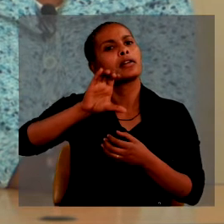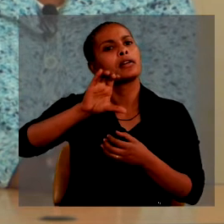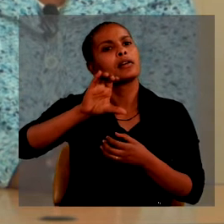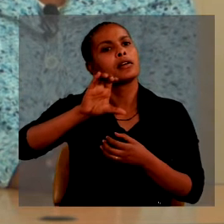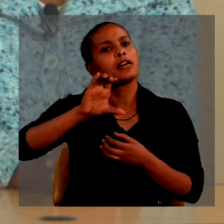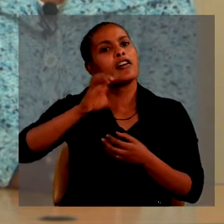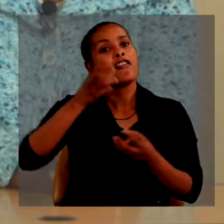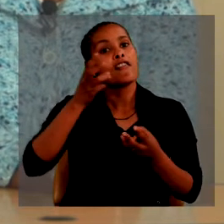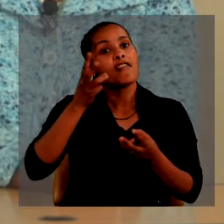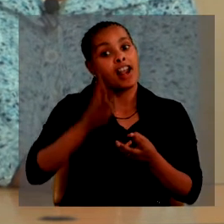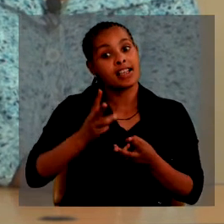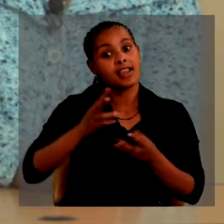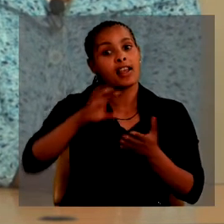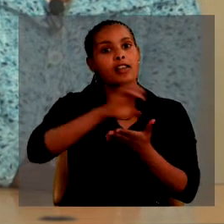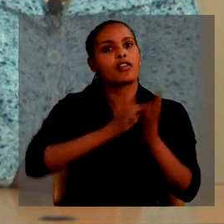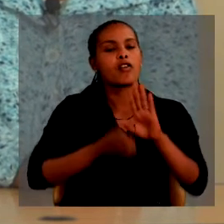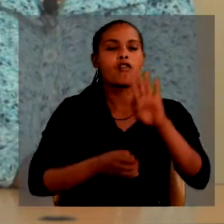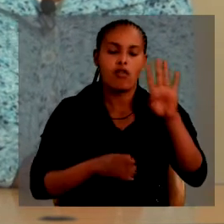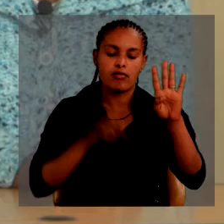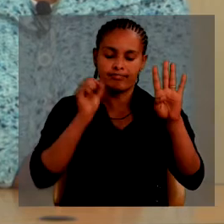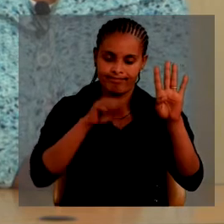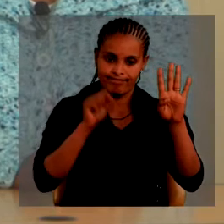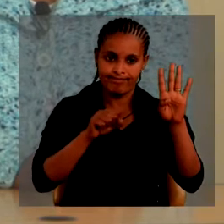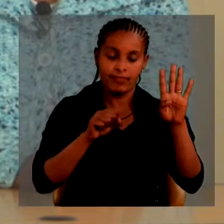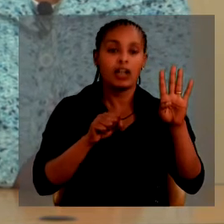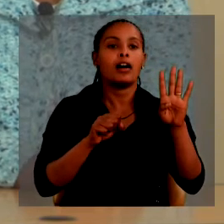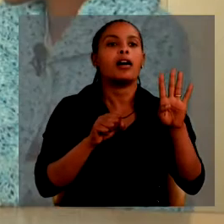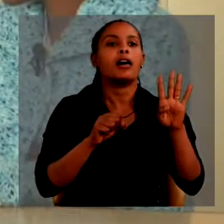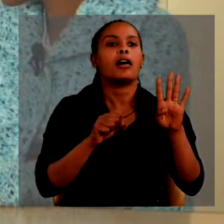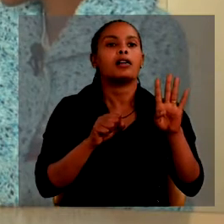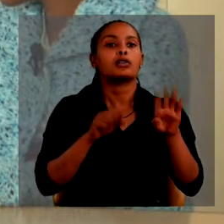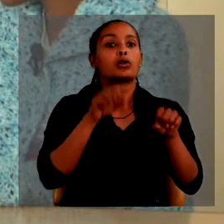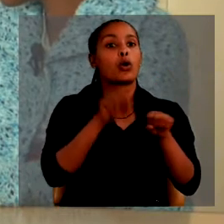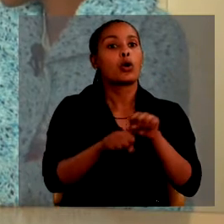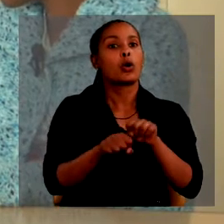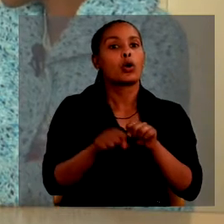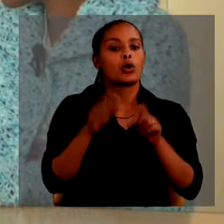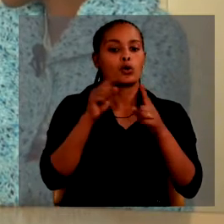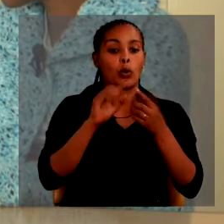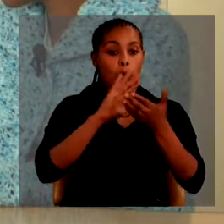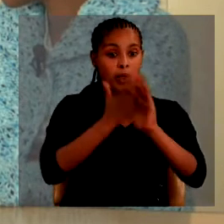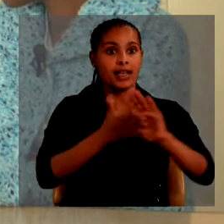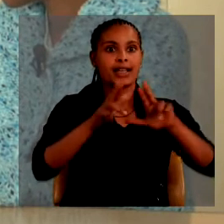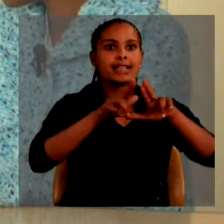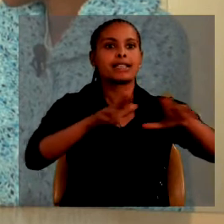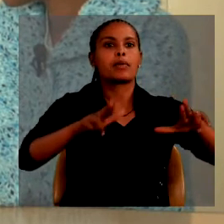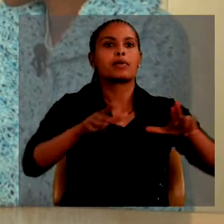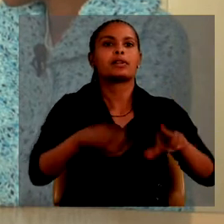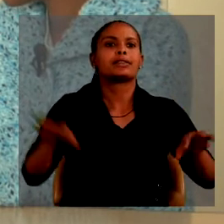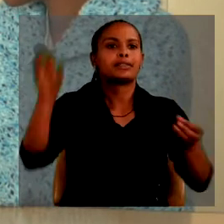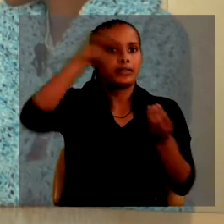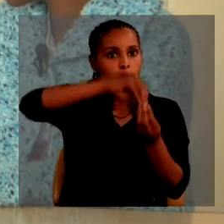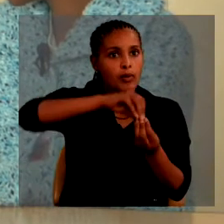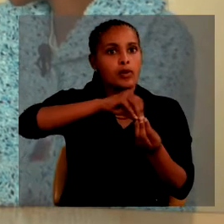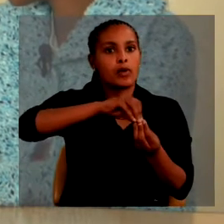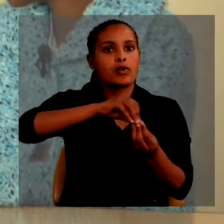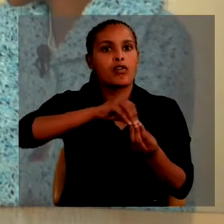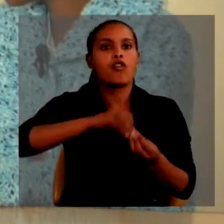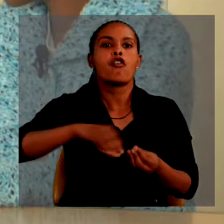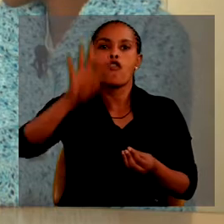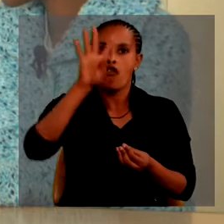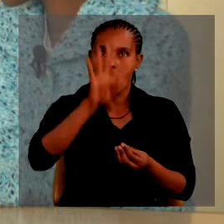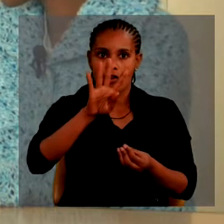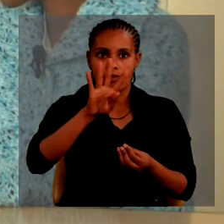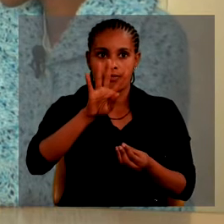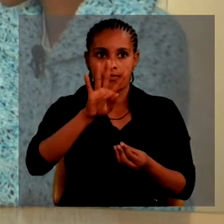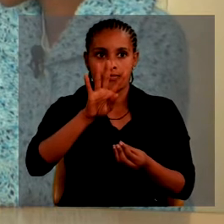Valence electrons? Four. So to be stable, it requires how many more?